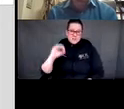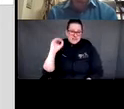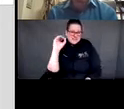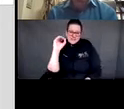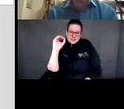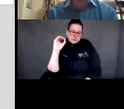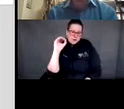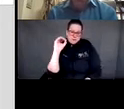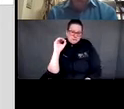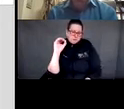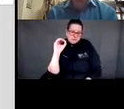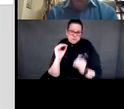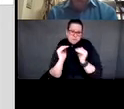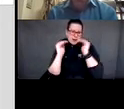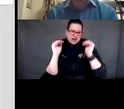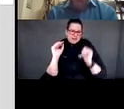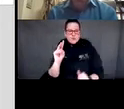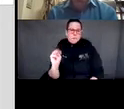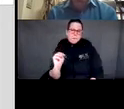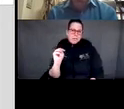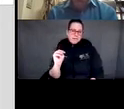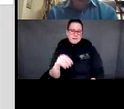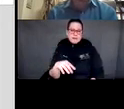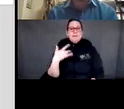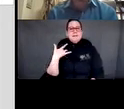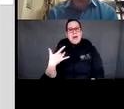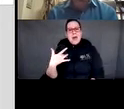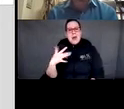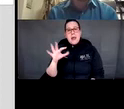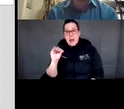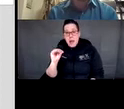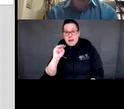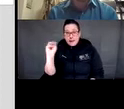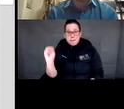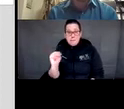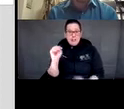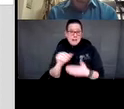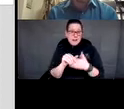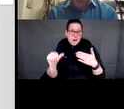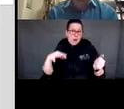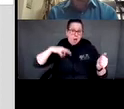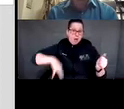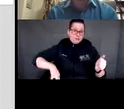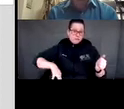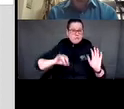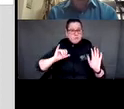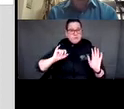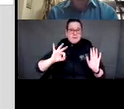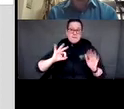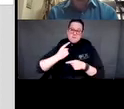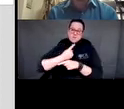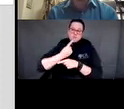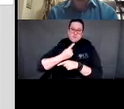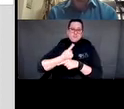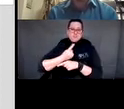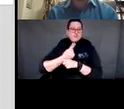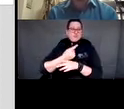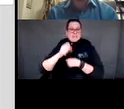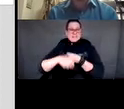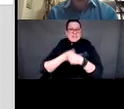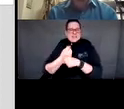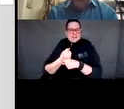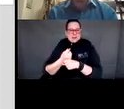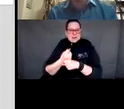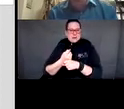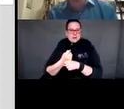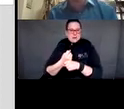even. Generally, our margin would be around $90 million if we were in a normal scenario here. And that's really